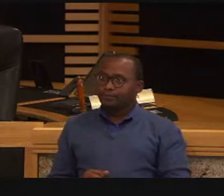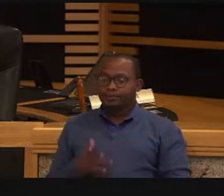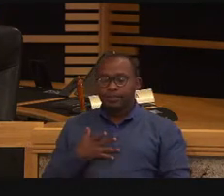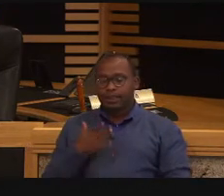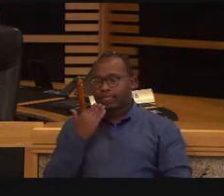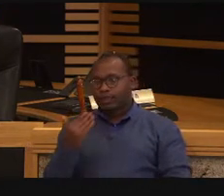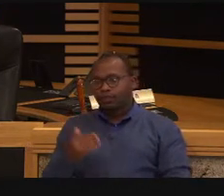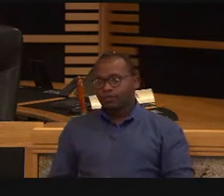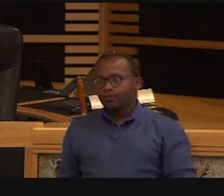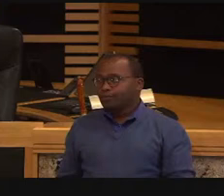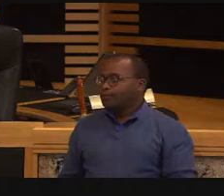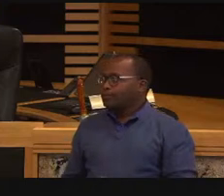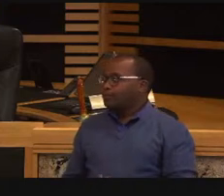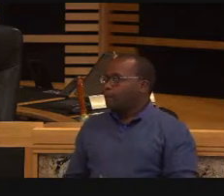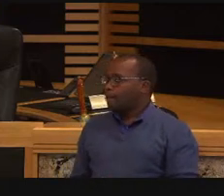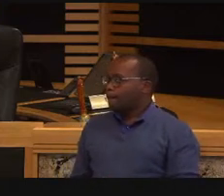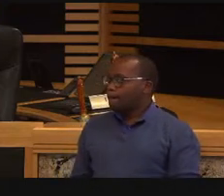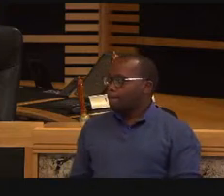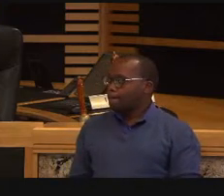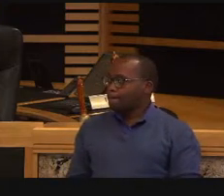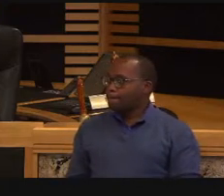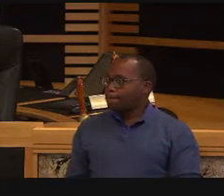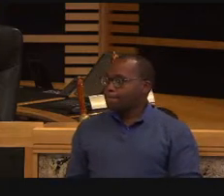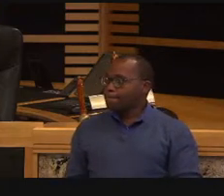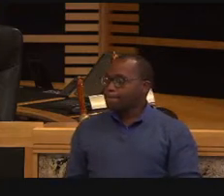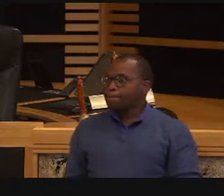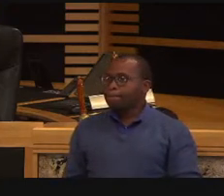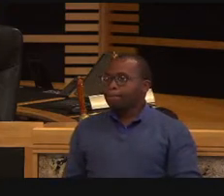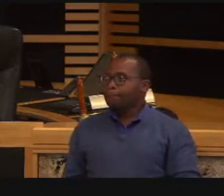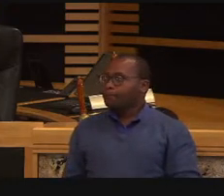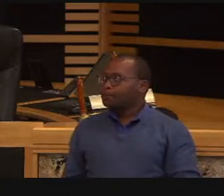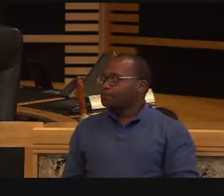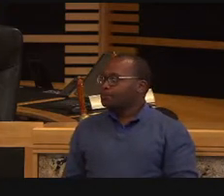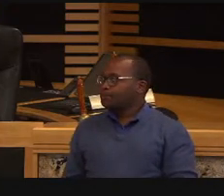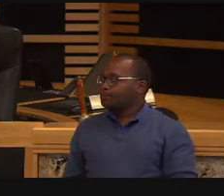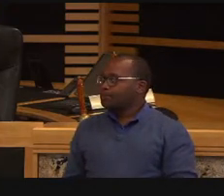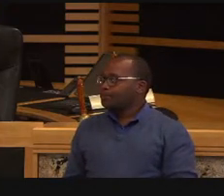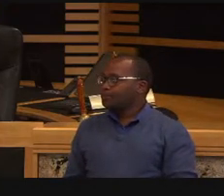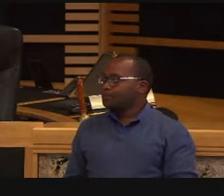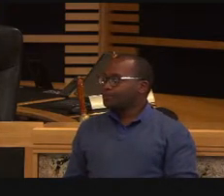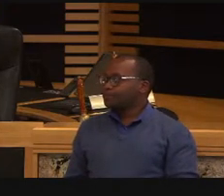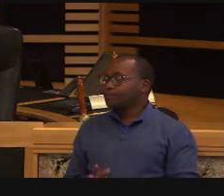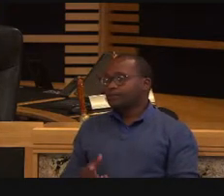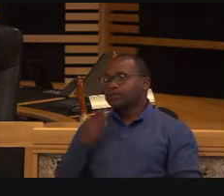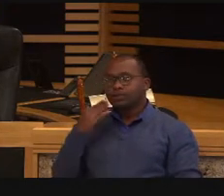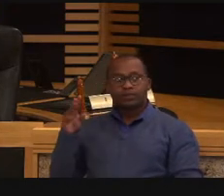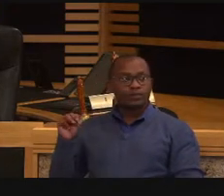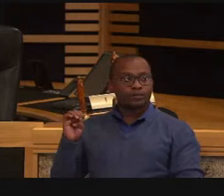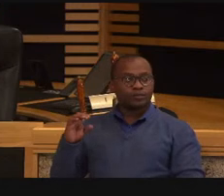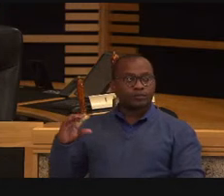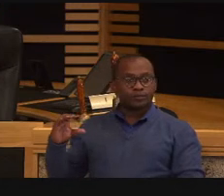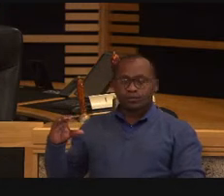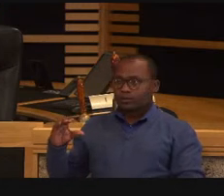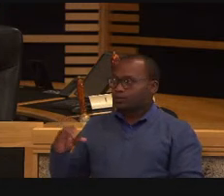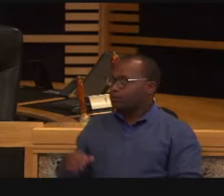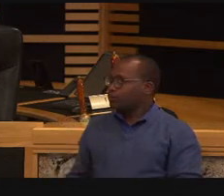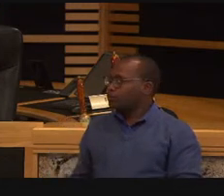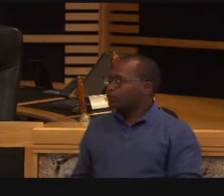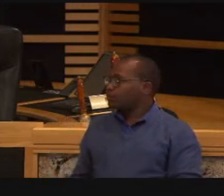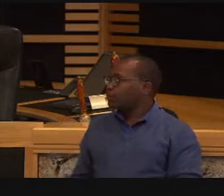you. Thank you very much. Thank you very much, Honorable MSC. Honorable